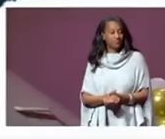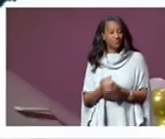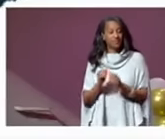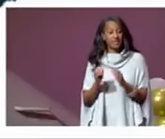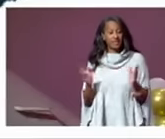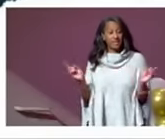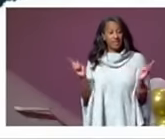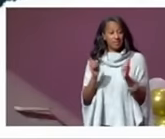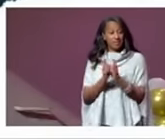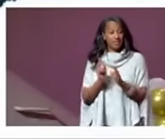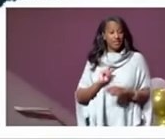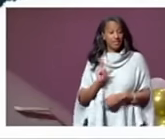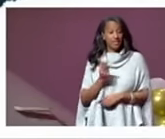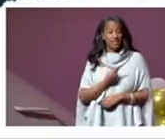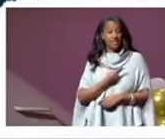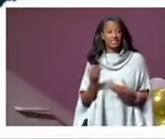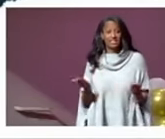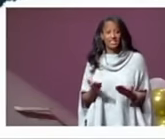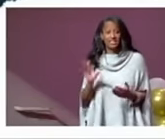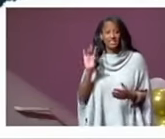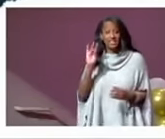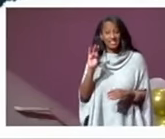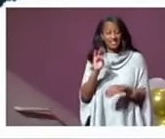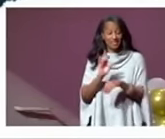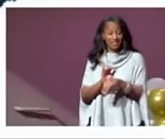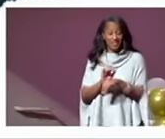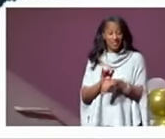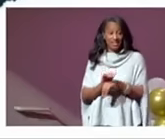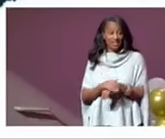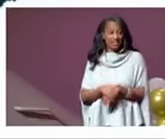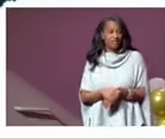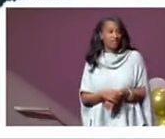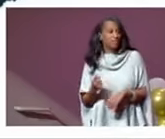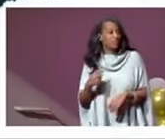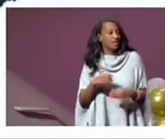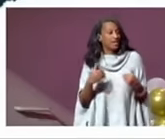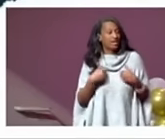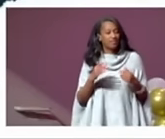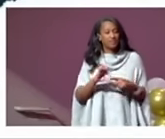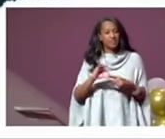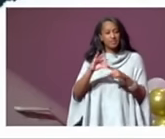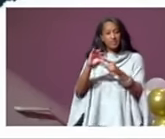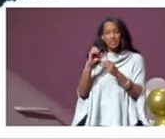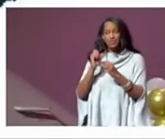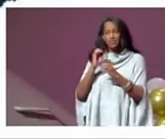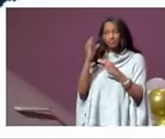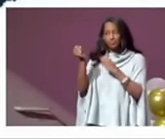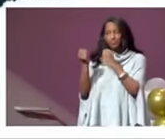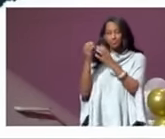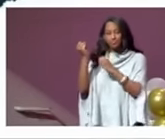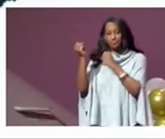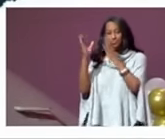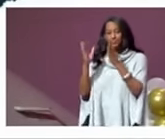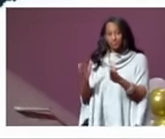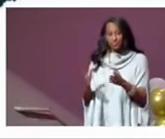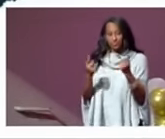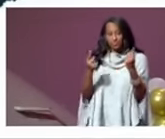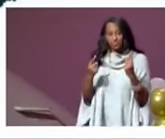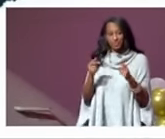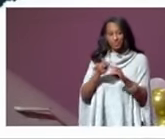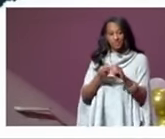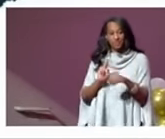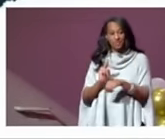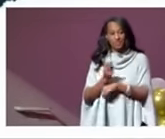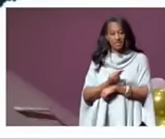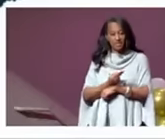7 o'clock p.m., where Dallas's own brother Myron Butler will be with us, and then we got at 11 o'clock p.m. That's right. Give God praise for our